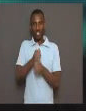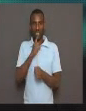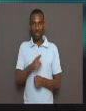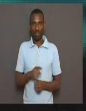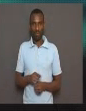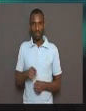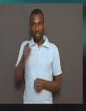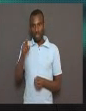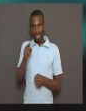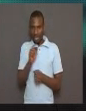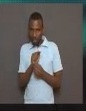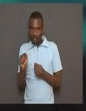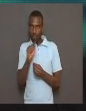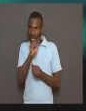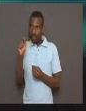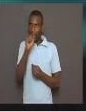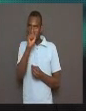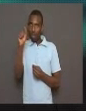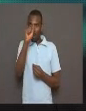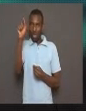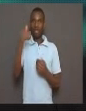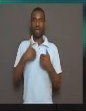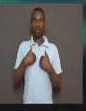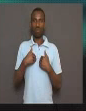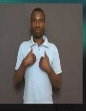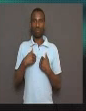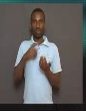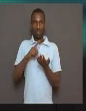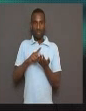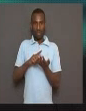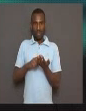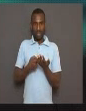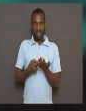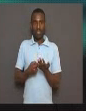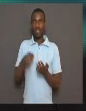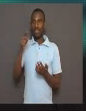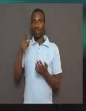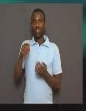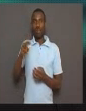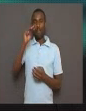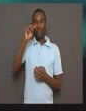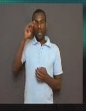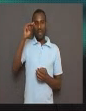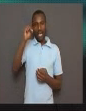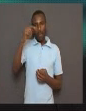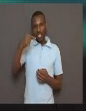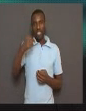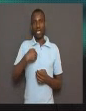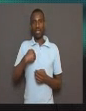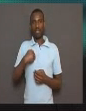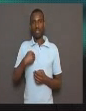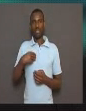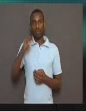cylindrical stem and a bulb weighted with mercury or lead to make it